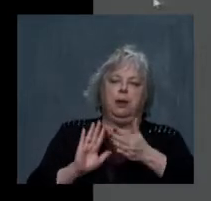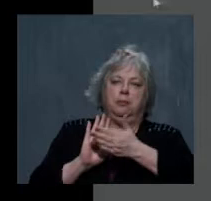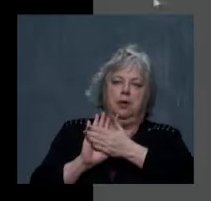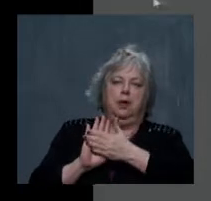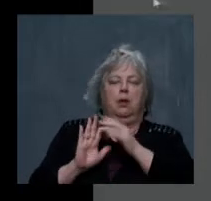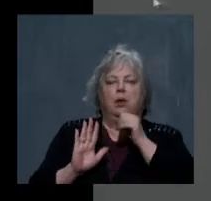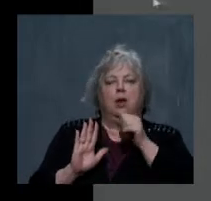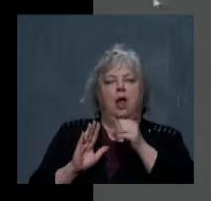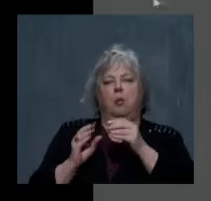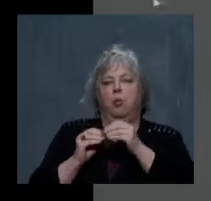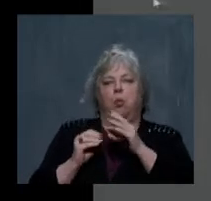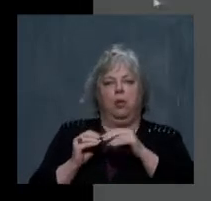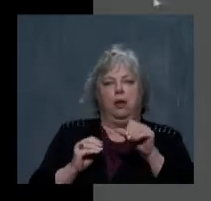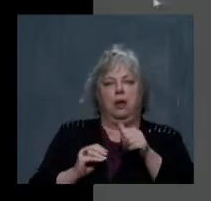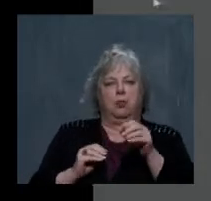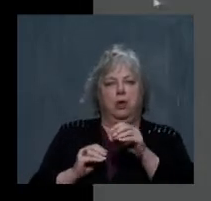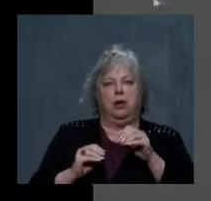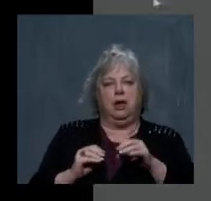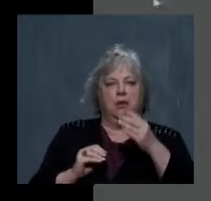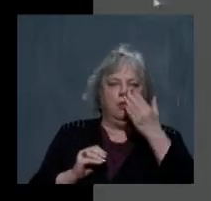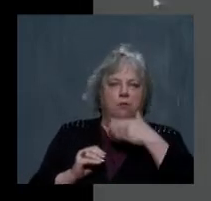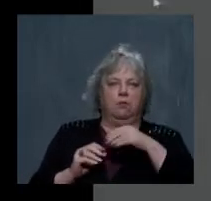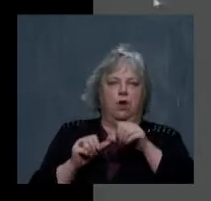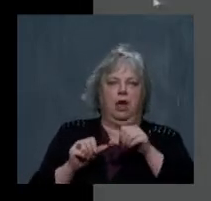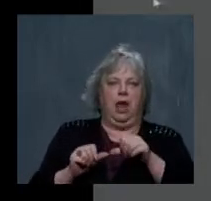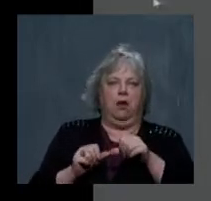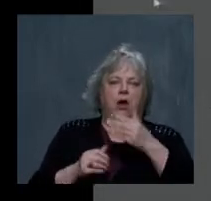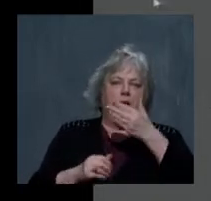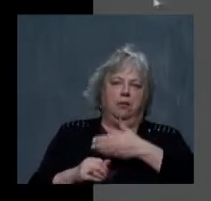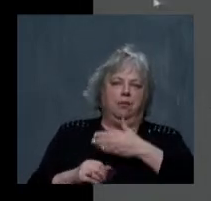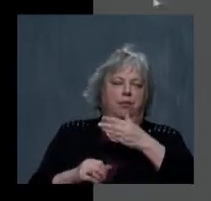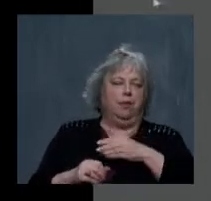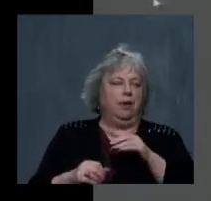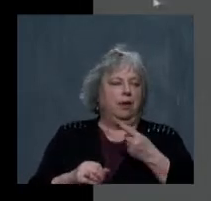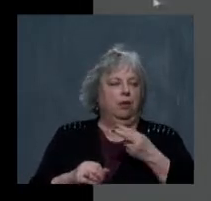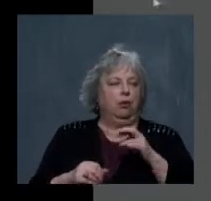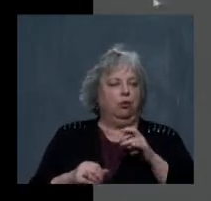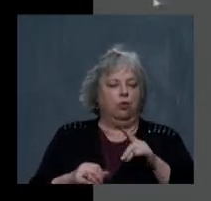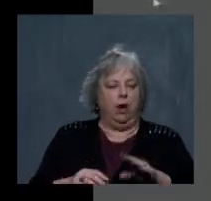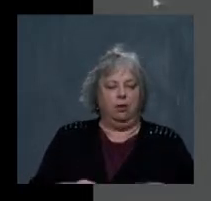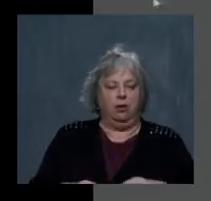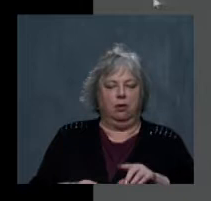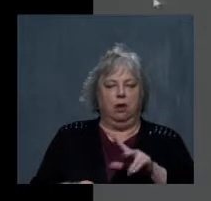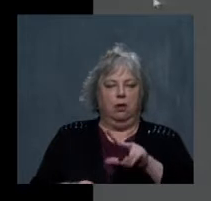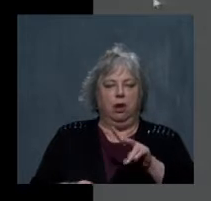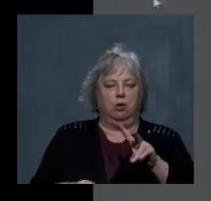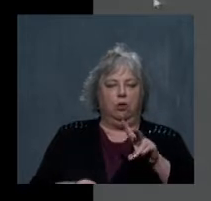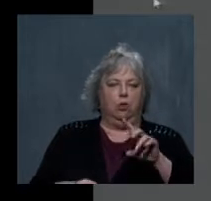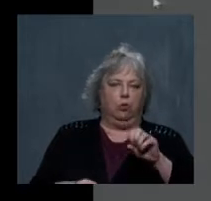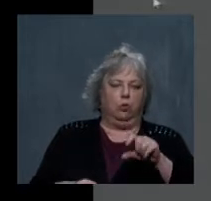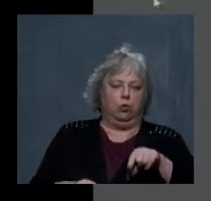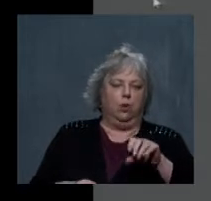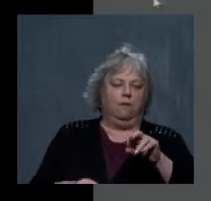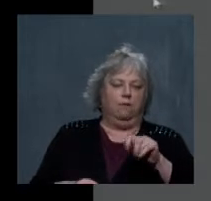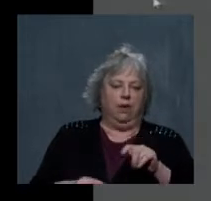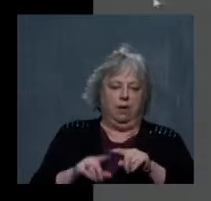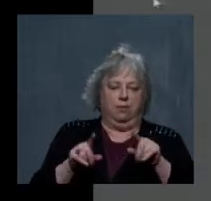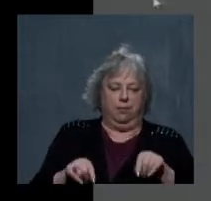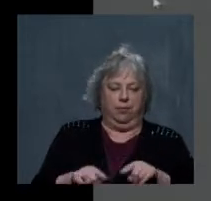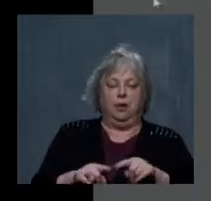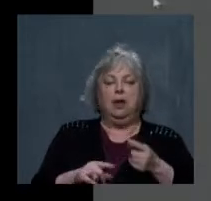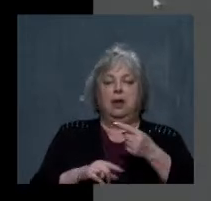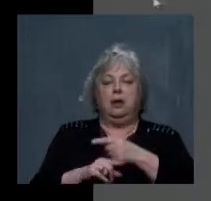exceed 10% of the front facade area. Ground signage is indicated 12 feet in height and 32 square feet in area. The days